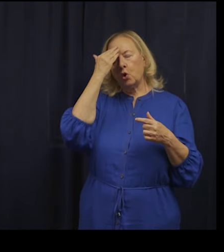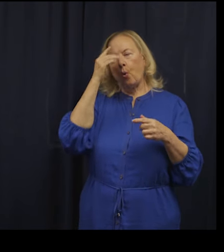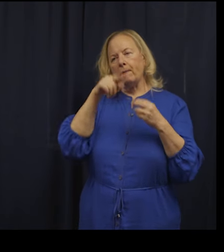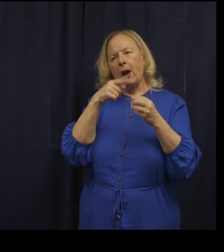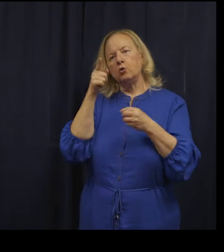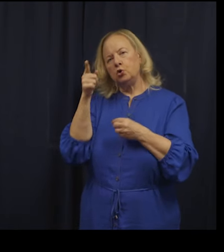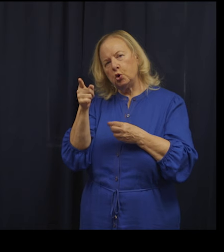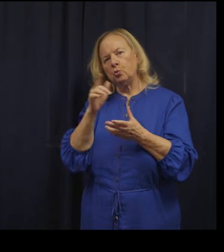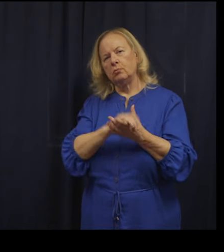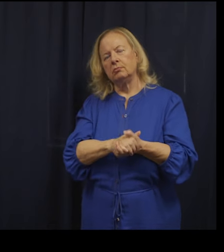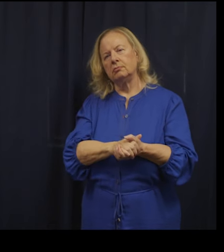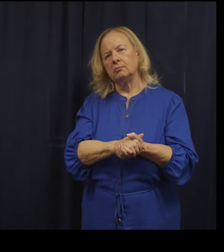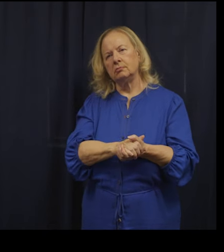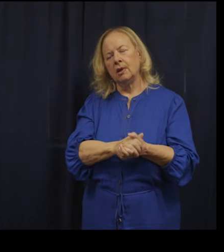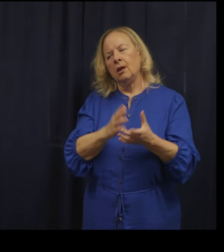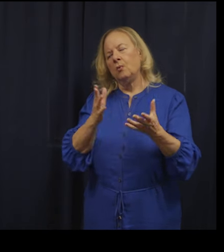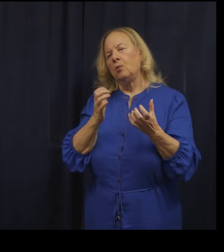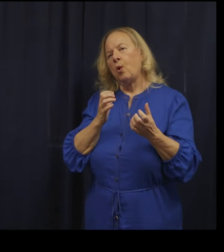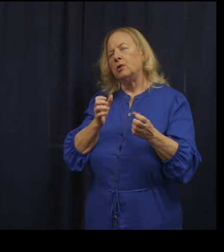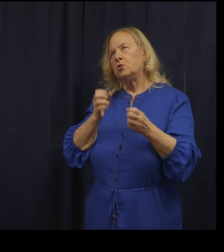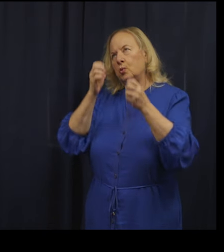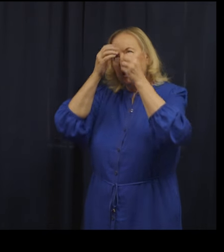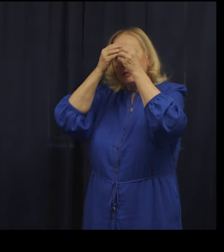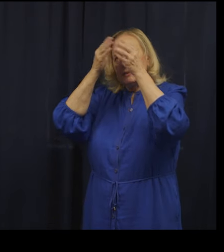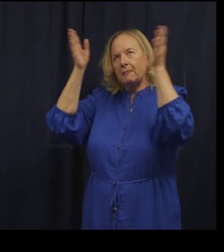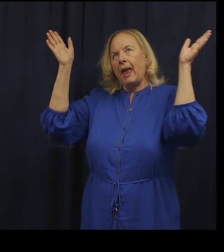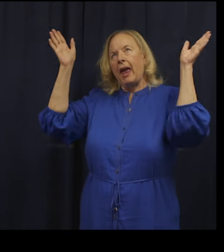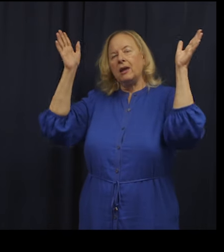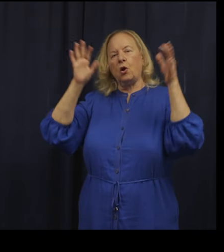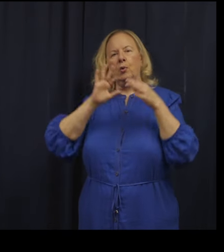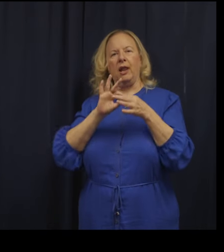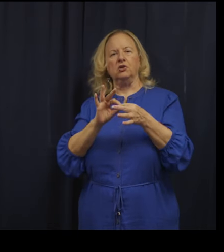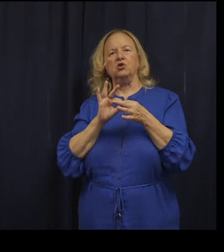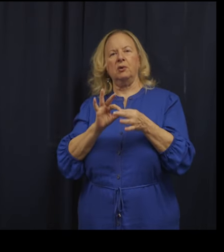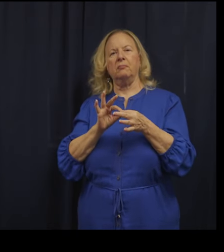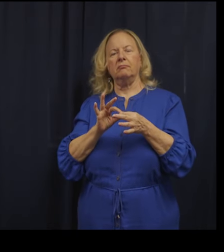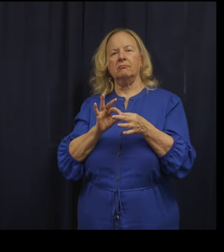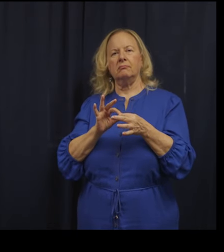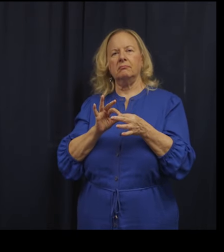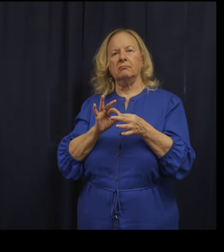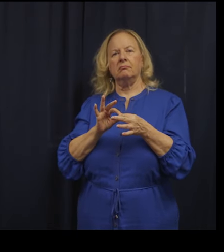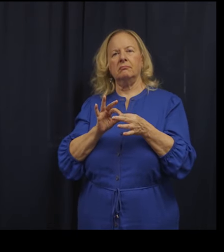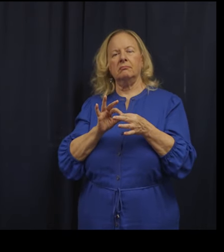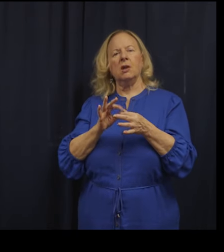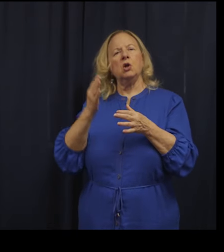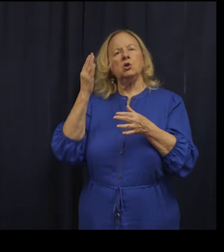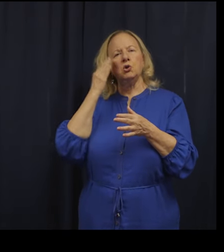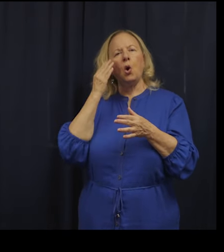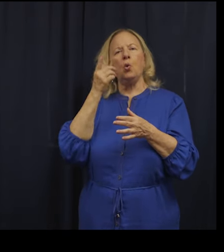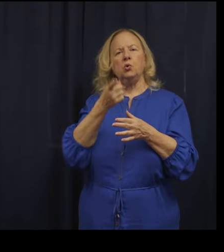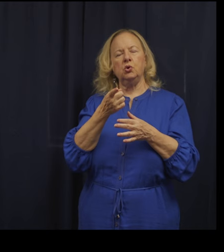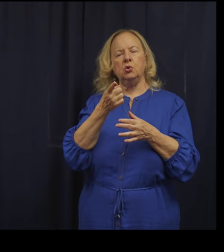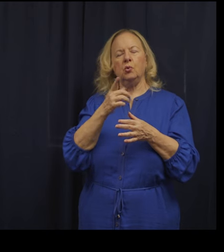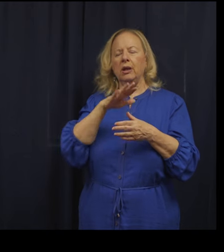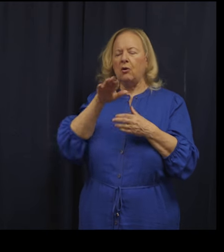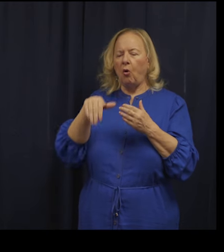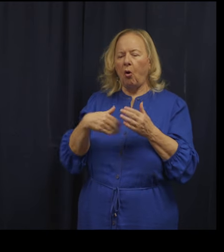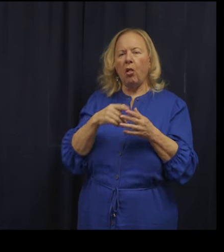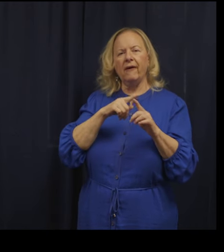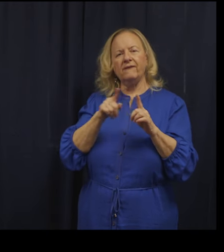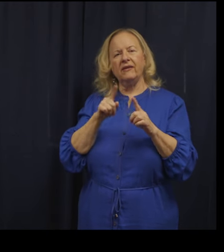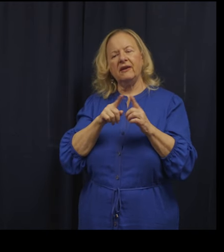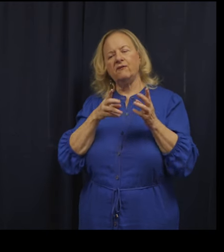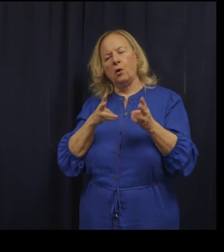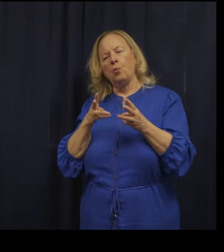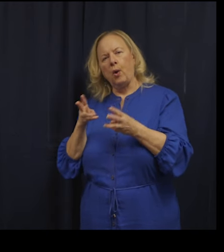about you. We want to expand our relationships with you. We want to know you in all of the